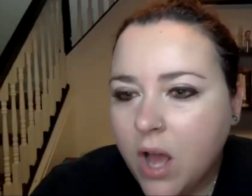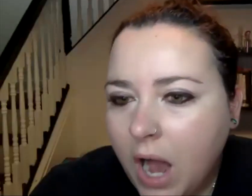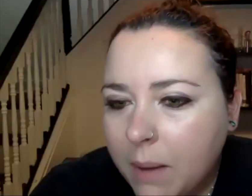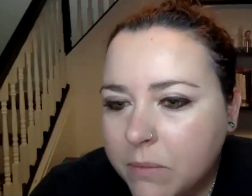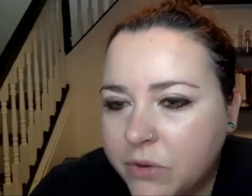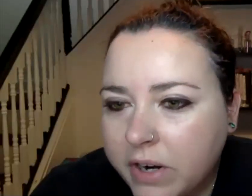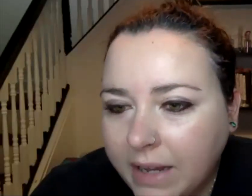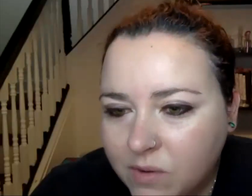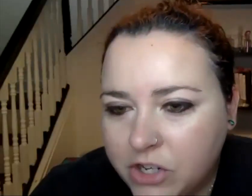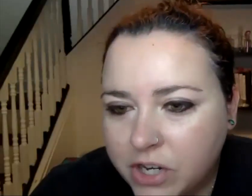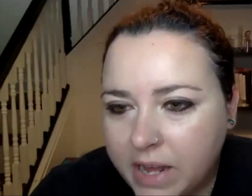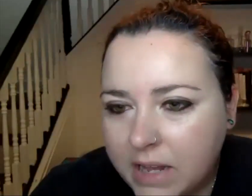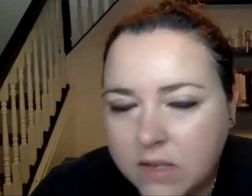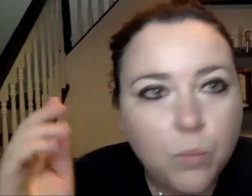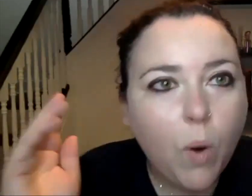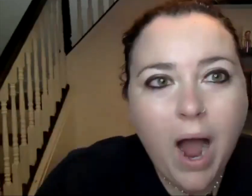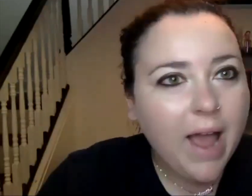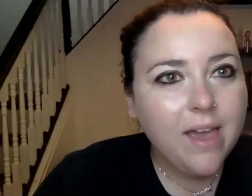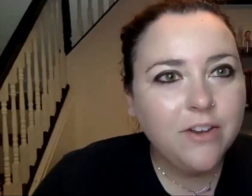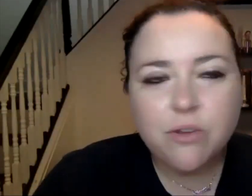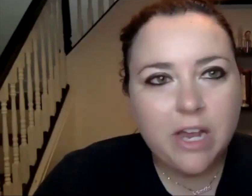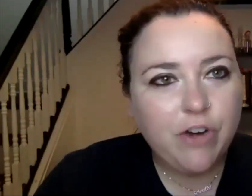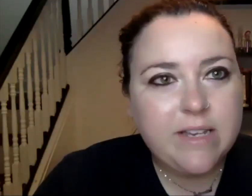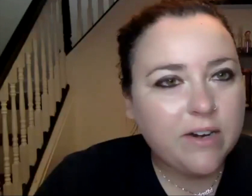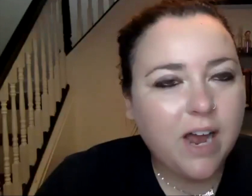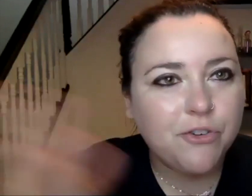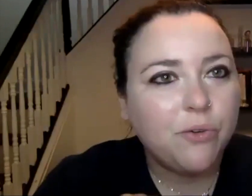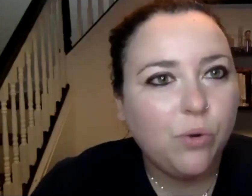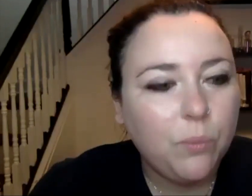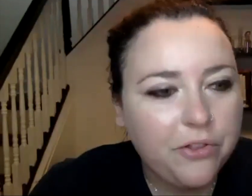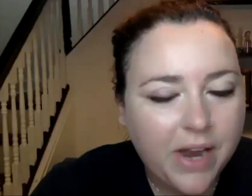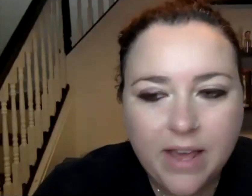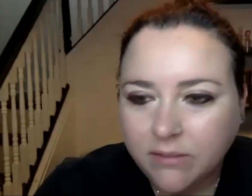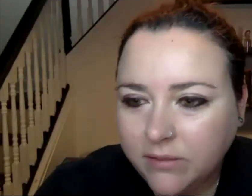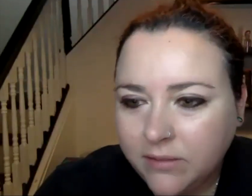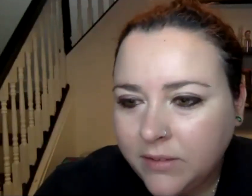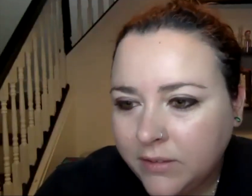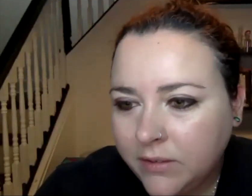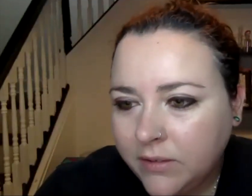cool. So our next question is, why do you think Triceratops are so cool and worth studying?